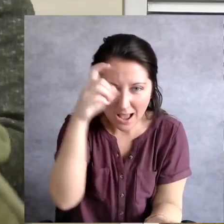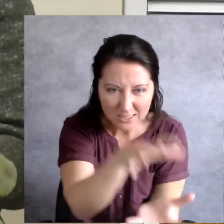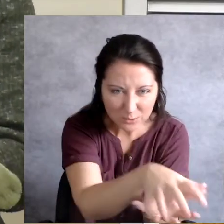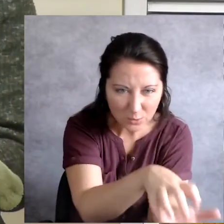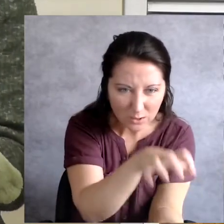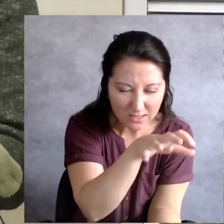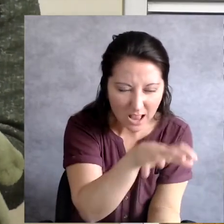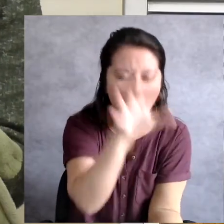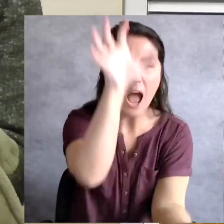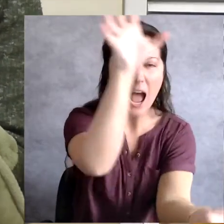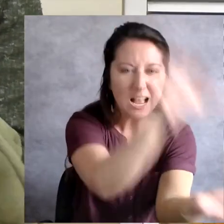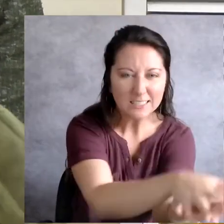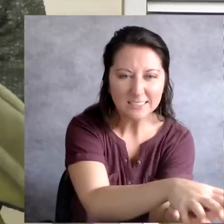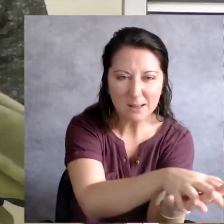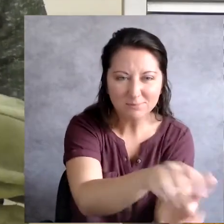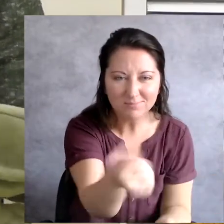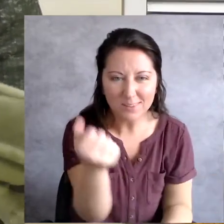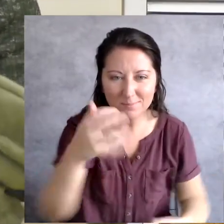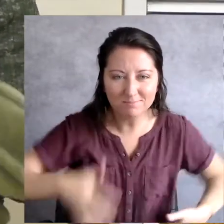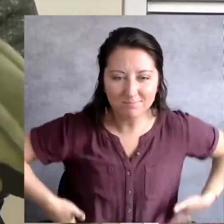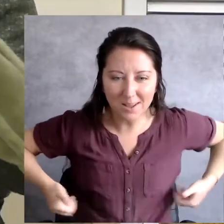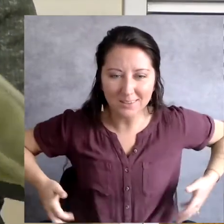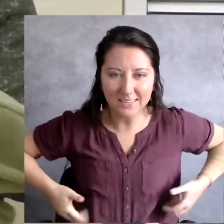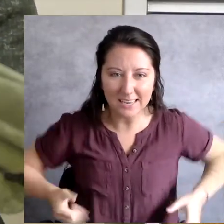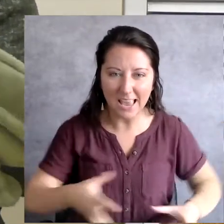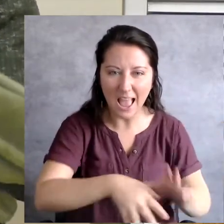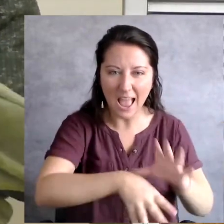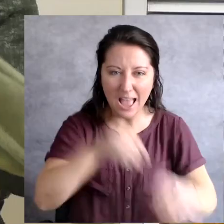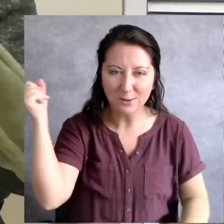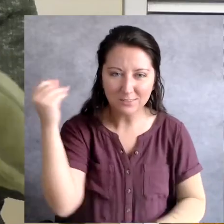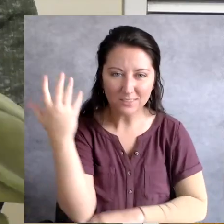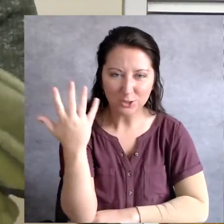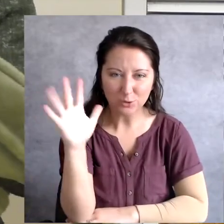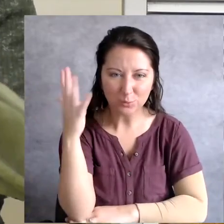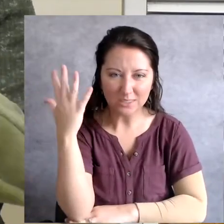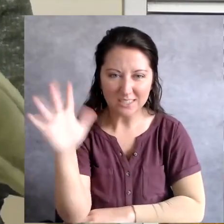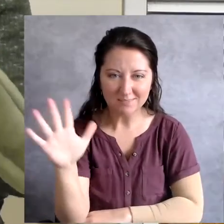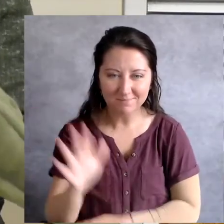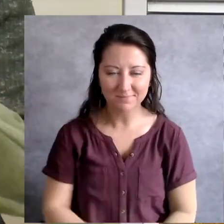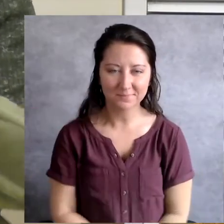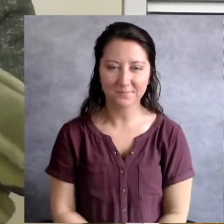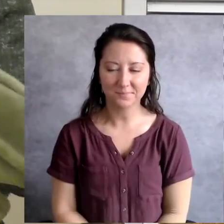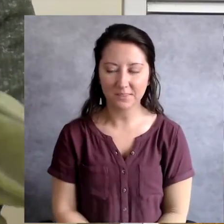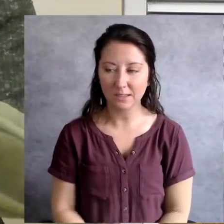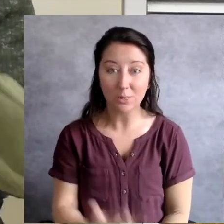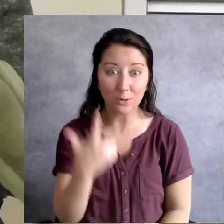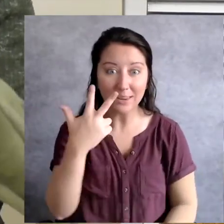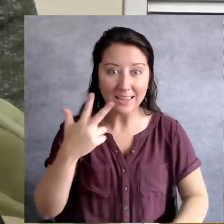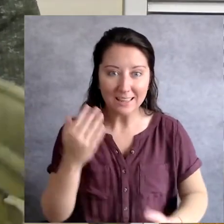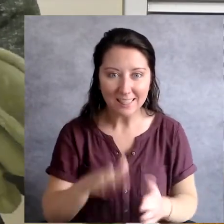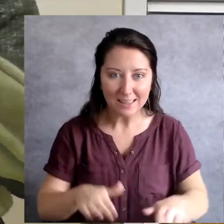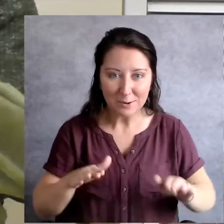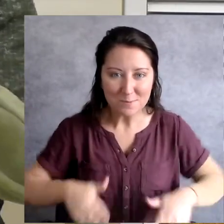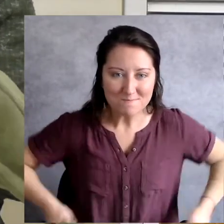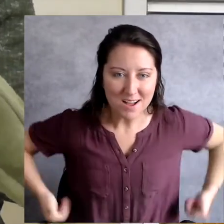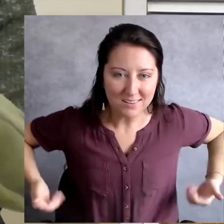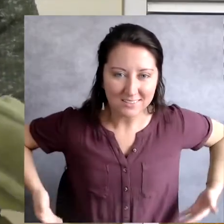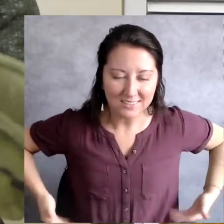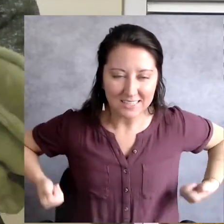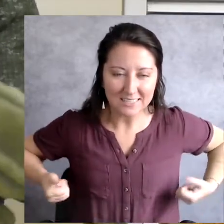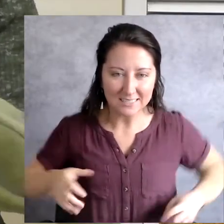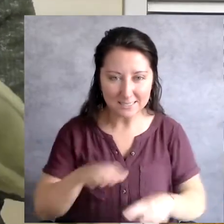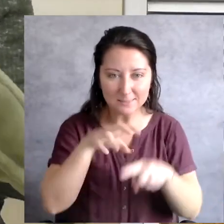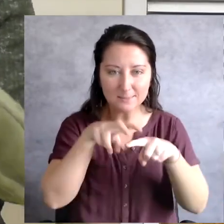quiet as can be, and snaps that monkey right out of the tree. 3